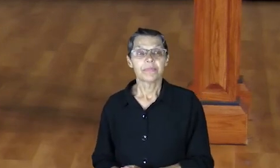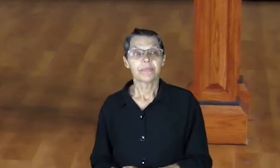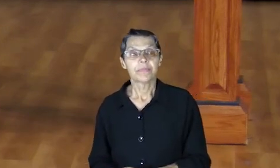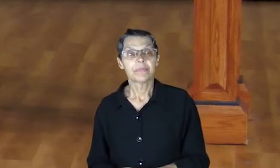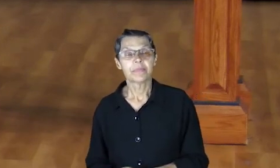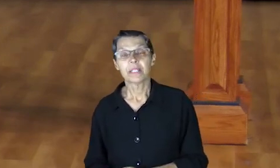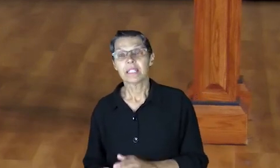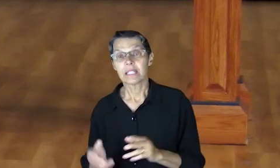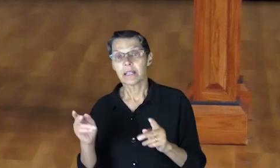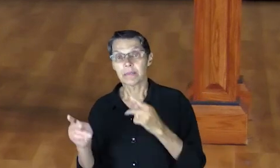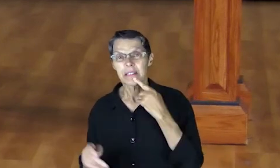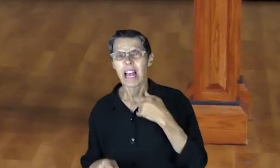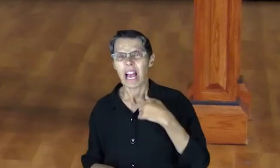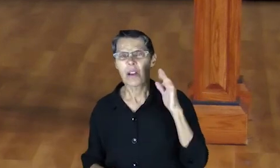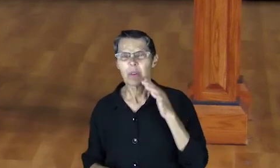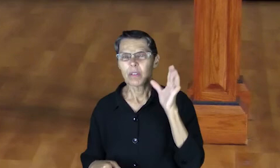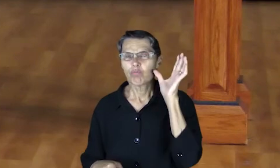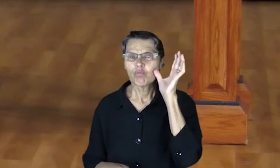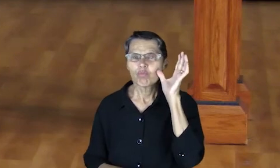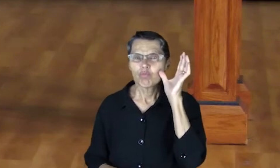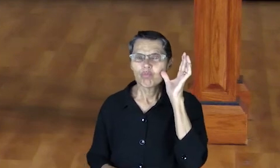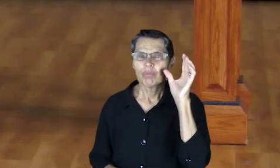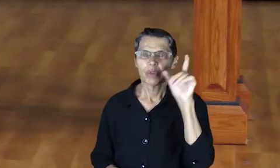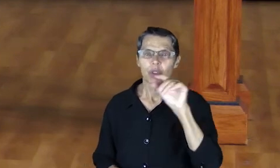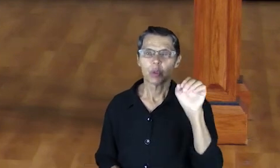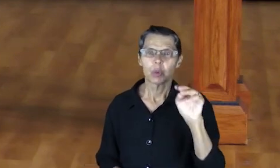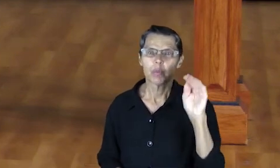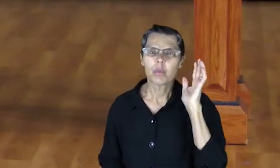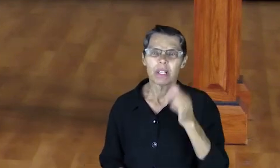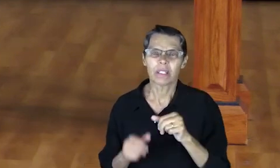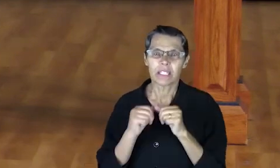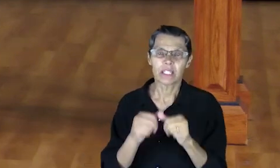You know, Pastor, I'll probably continue to listen to you online off and on.